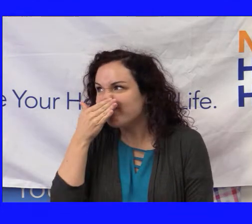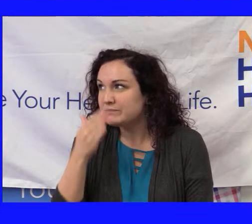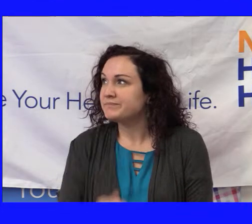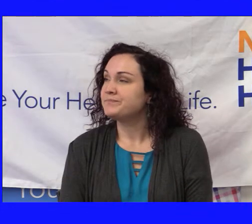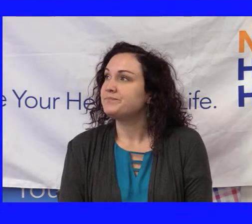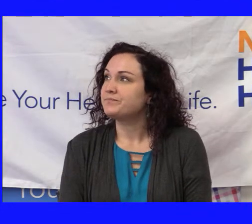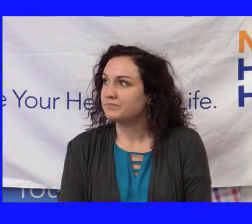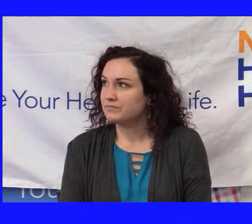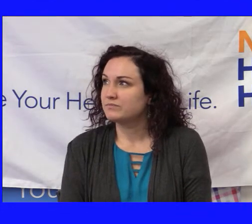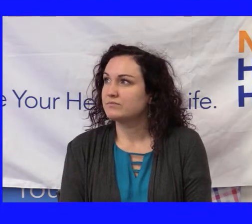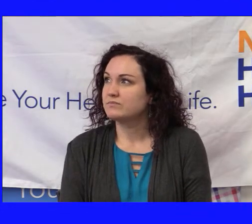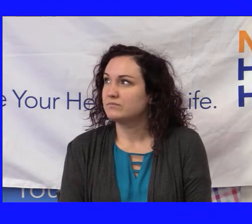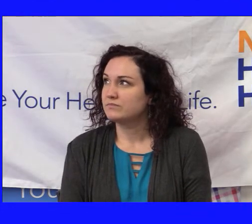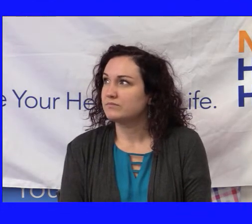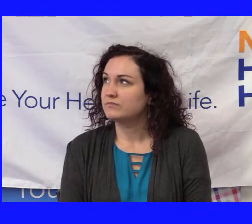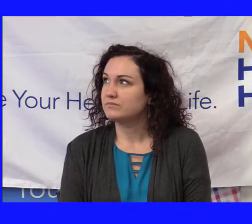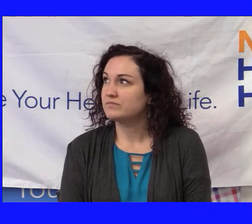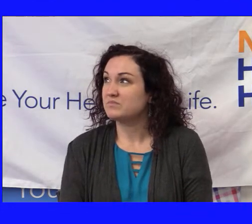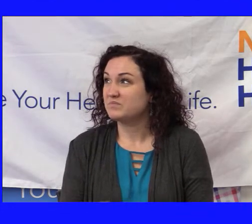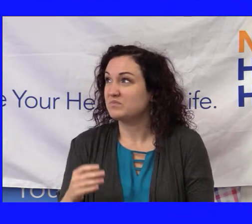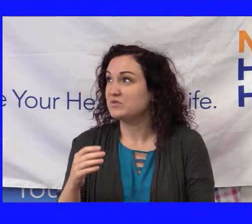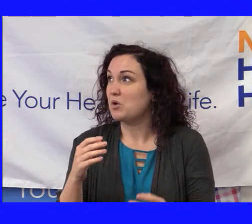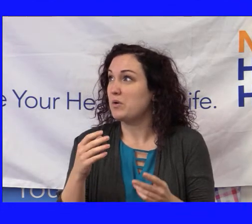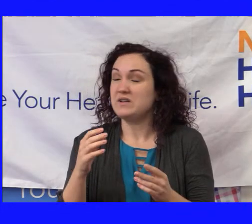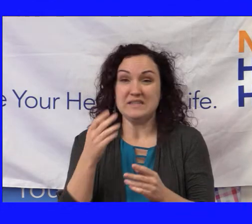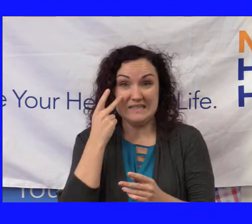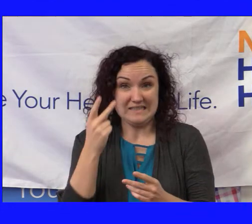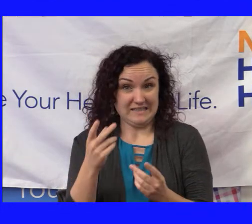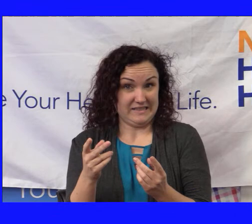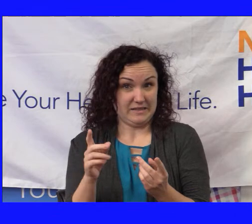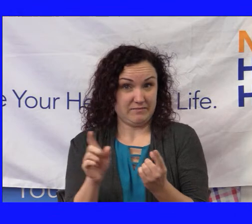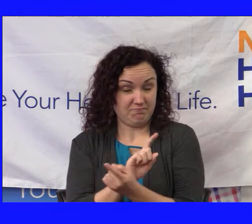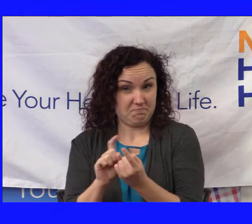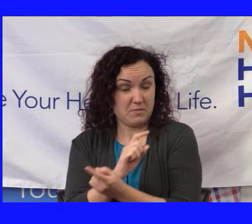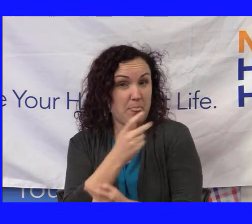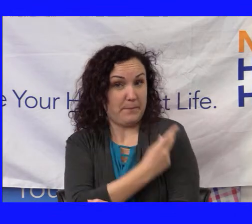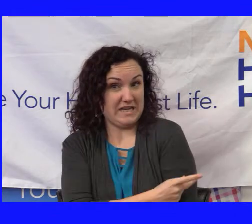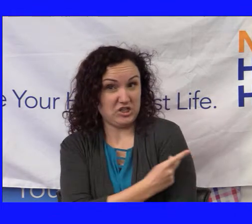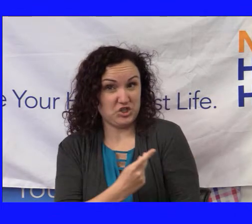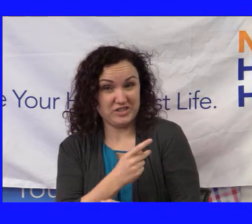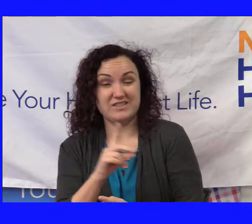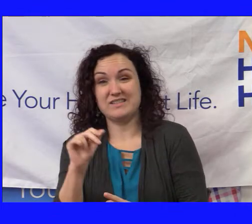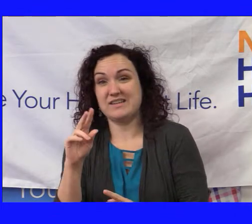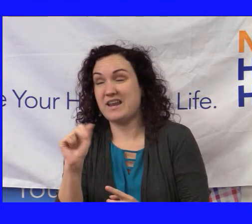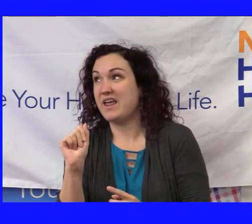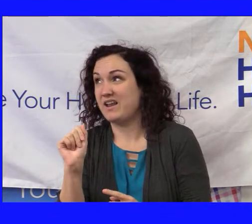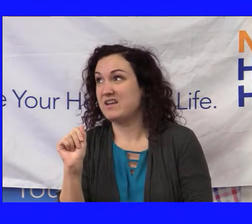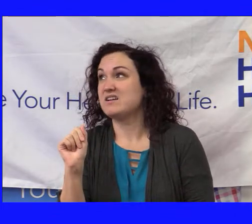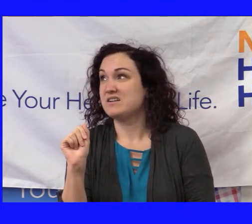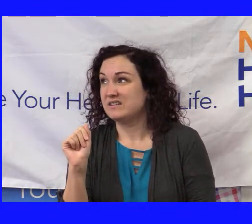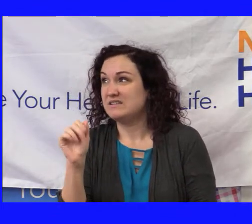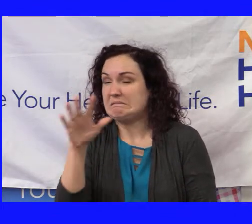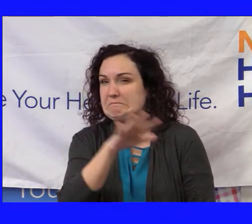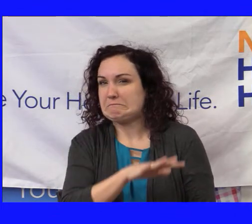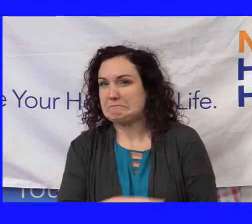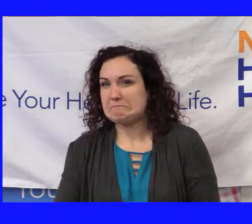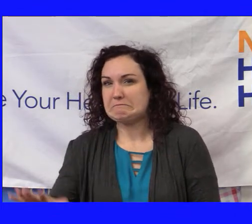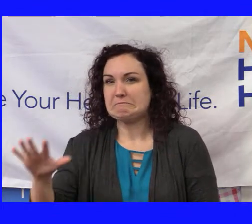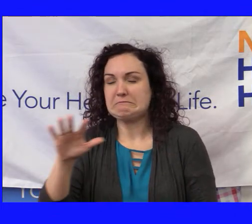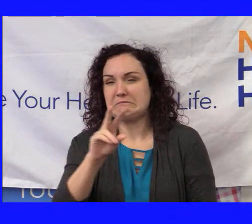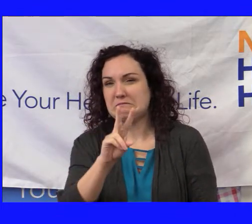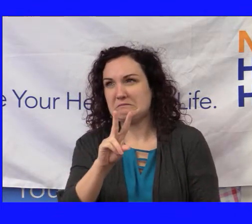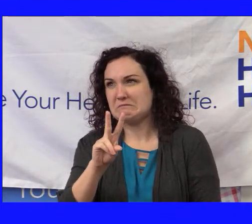With respect to our visit data, depending on what year you pick and the activity, we're somewhere in the neighborhood of